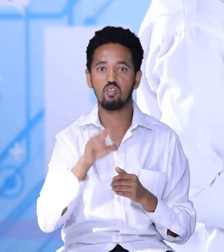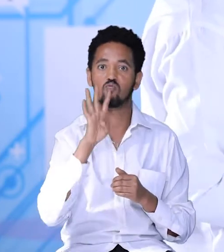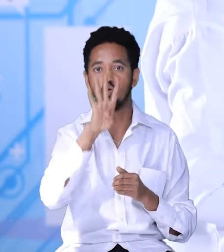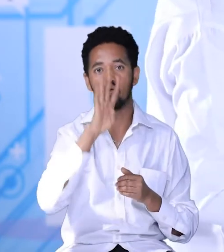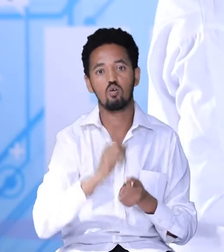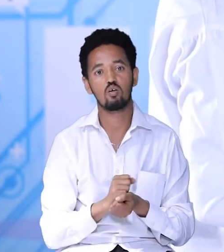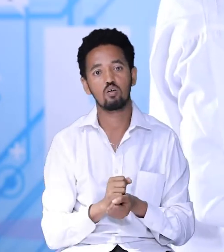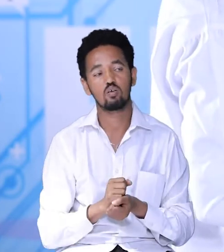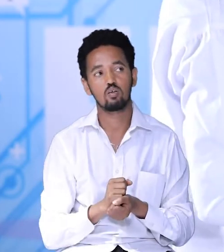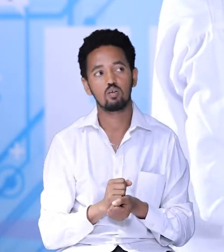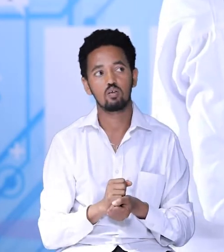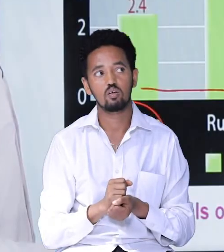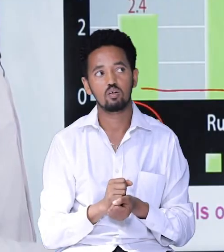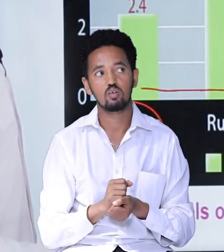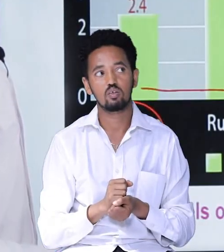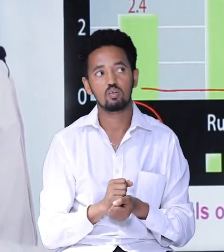5.4.